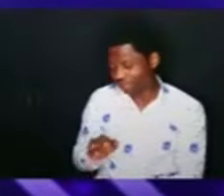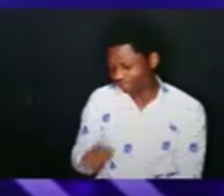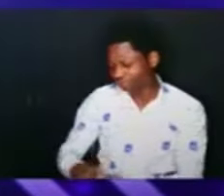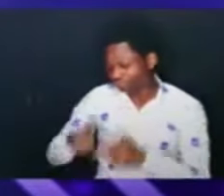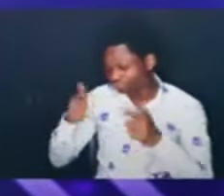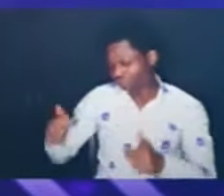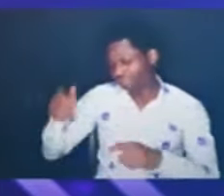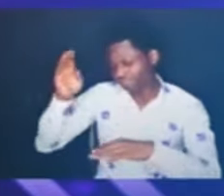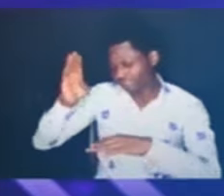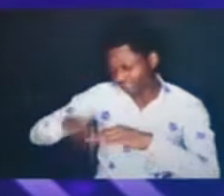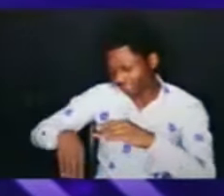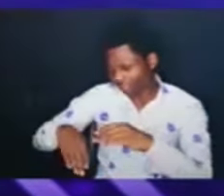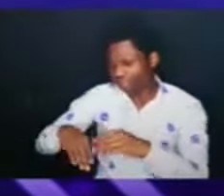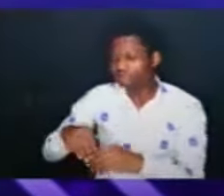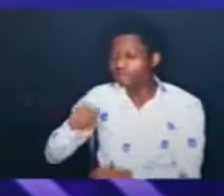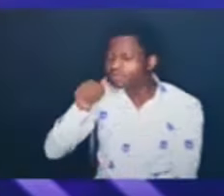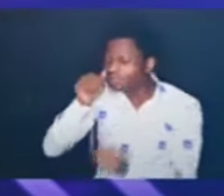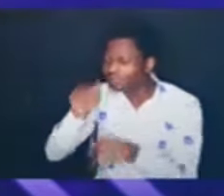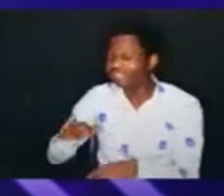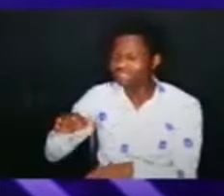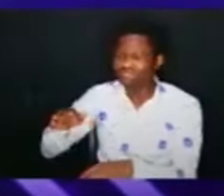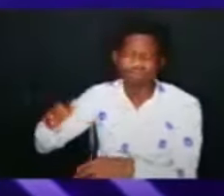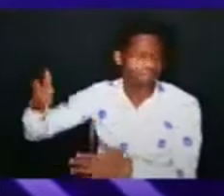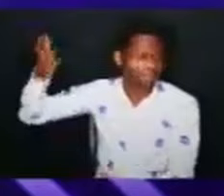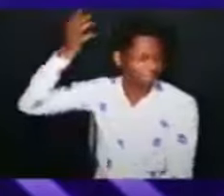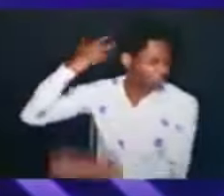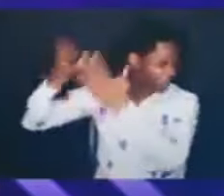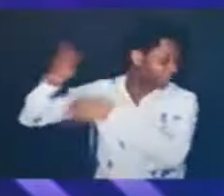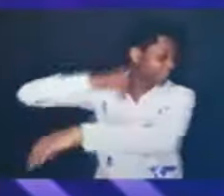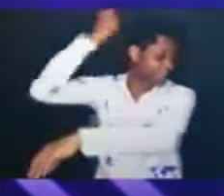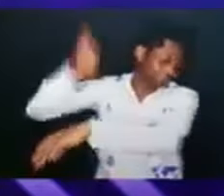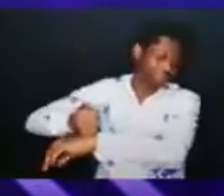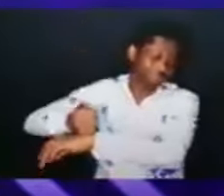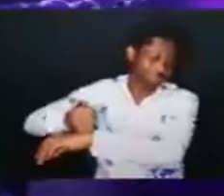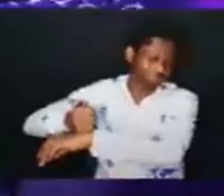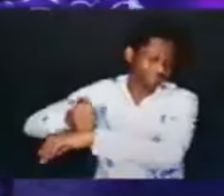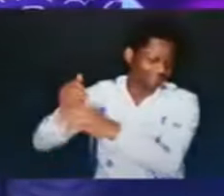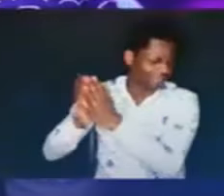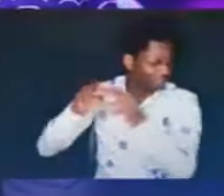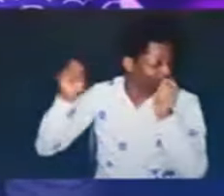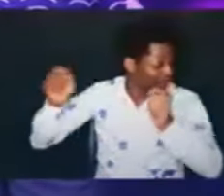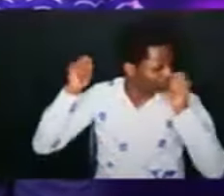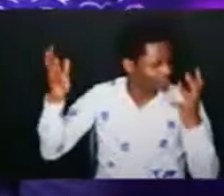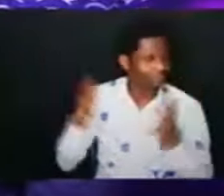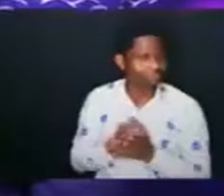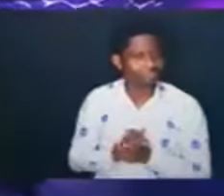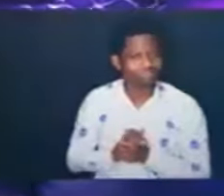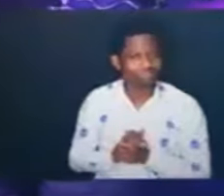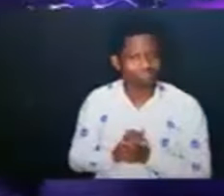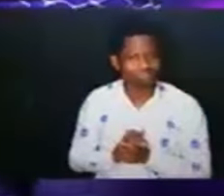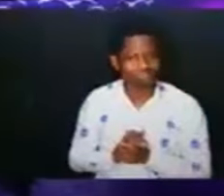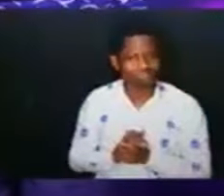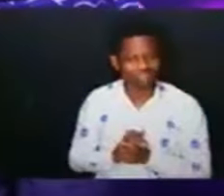the blessings of the ancient mountains. Oh, hallelujah. The man trusted